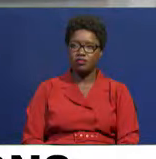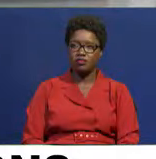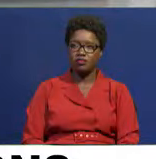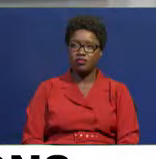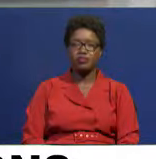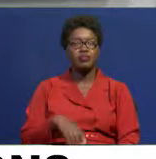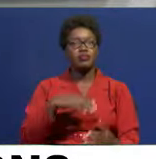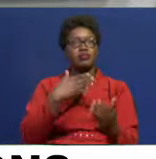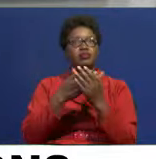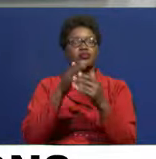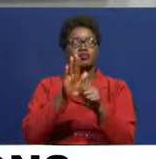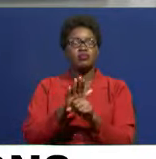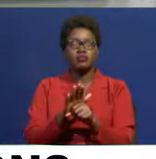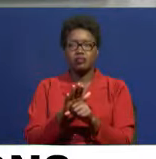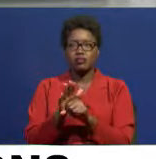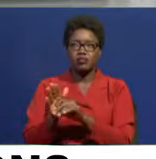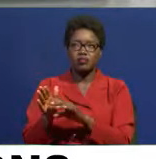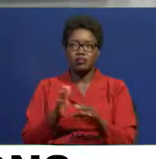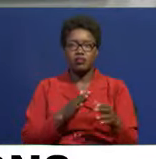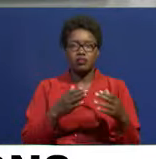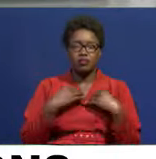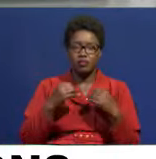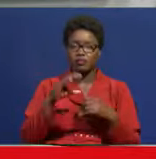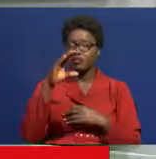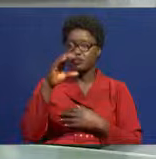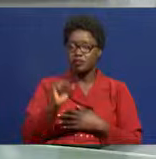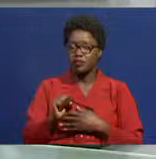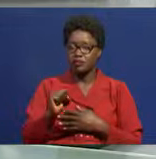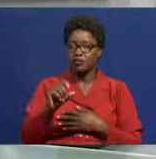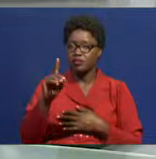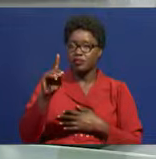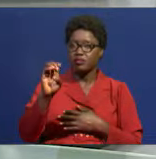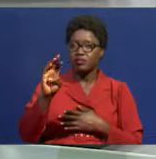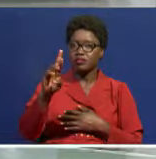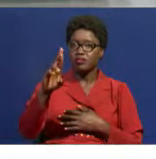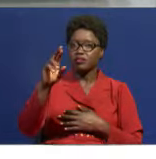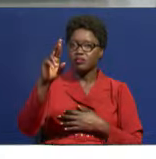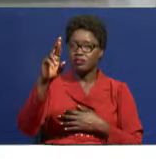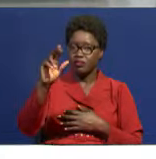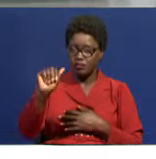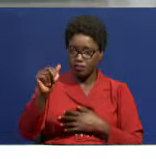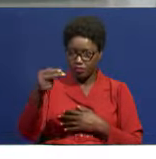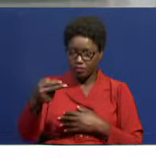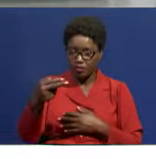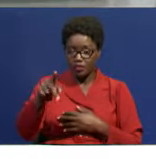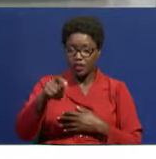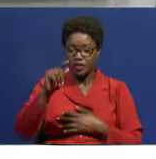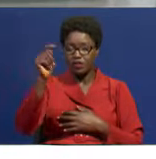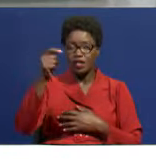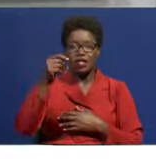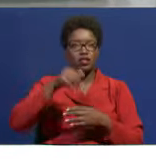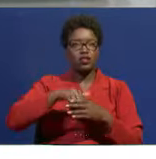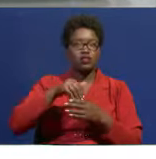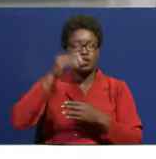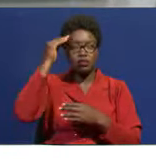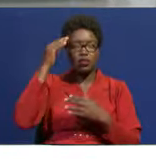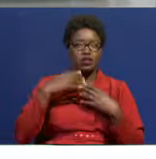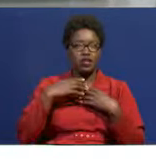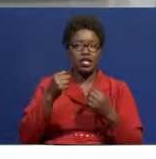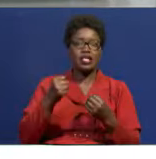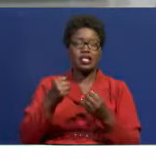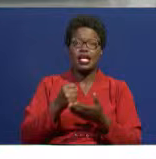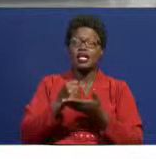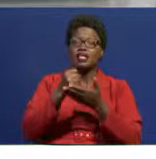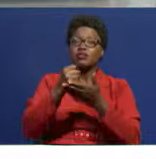Many thanks, Yusuf Farah. Health Cabinet Secretary Deborah Barasa says there is a need for Kenya to invest in mental health